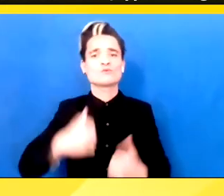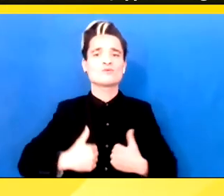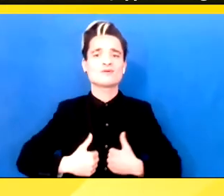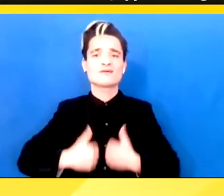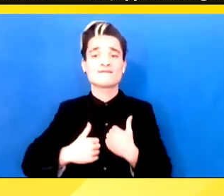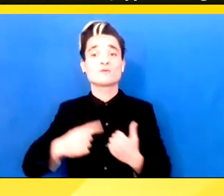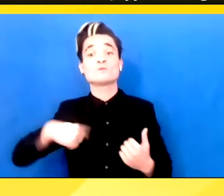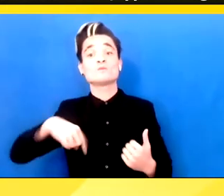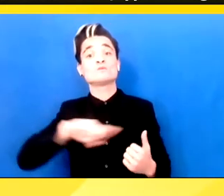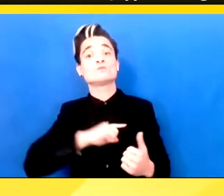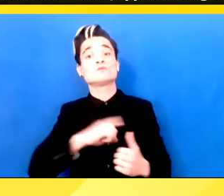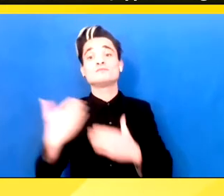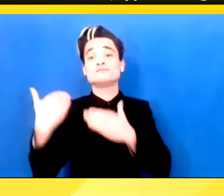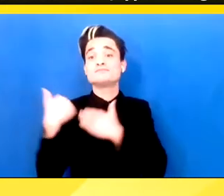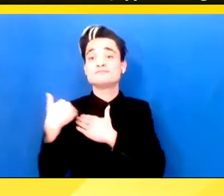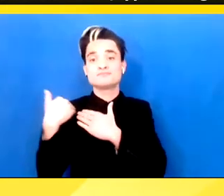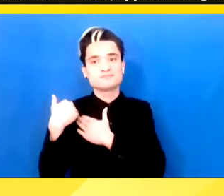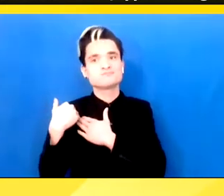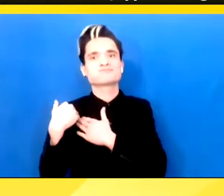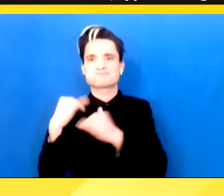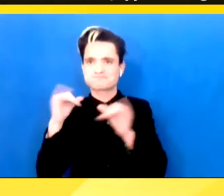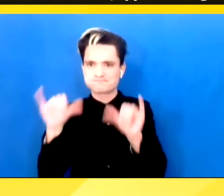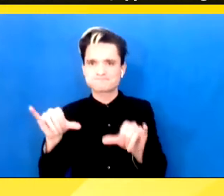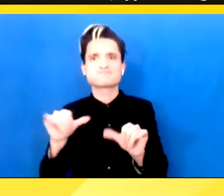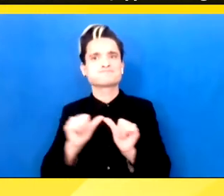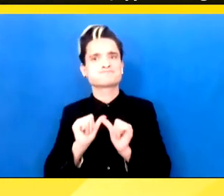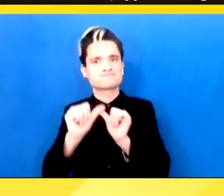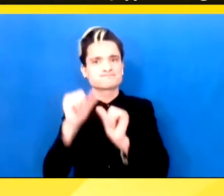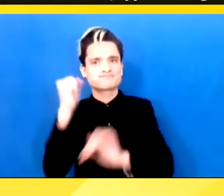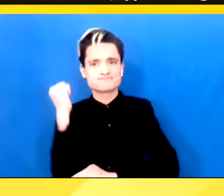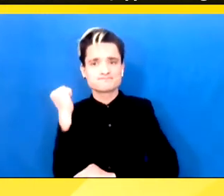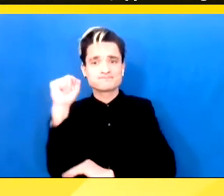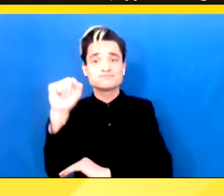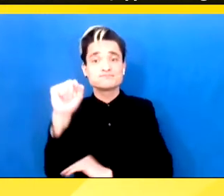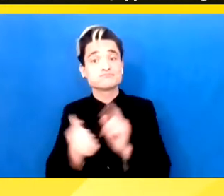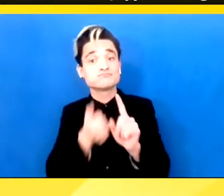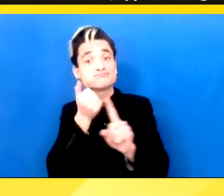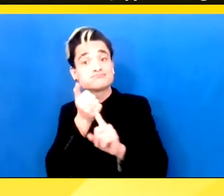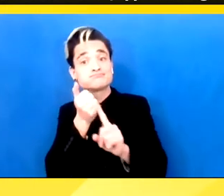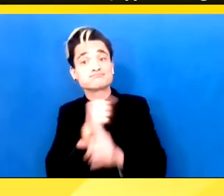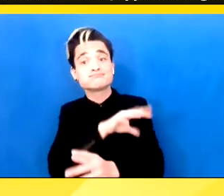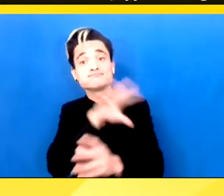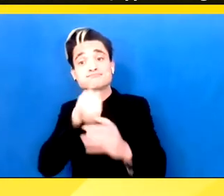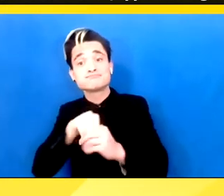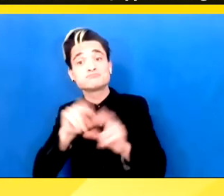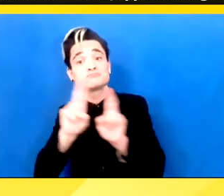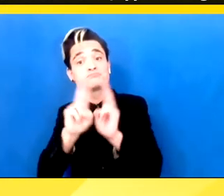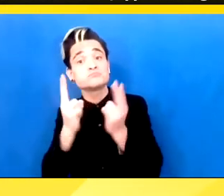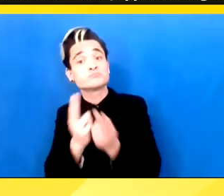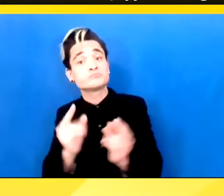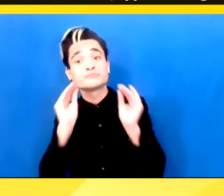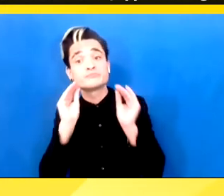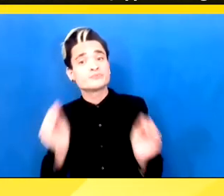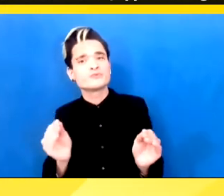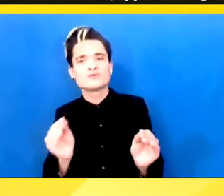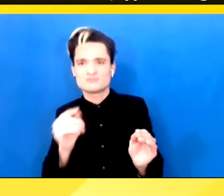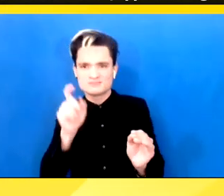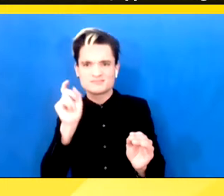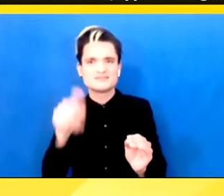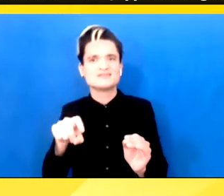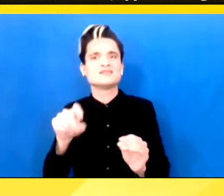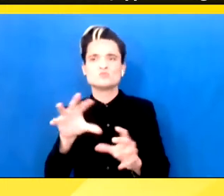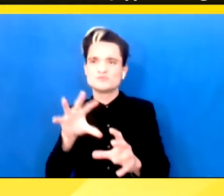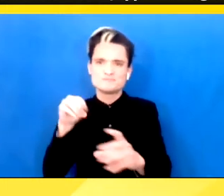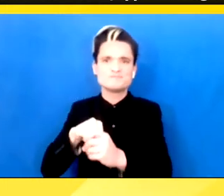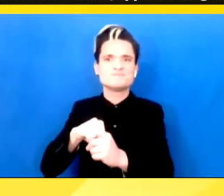also stand. If we're not in these unions, we have to have our churches stand. We have to have our community groups